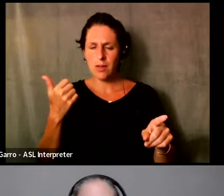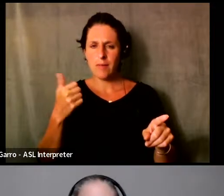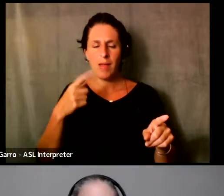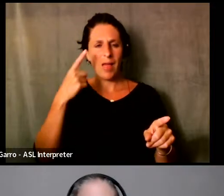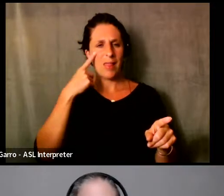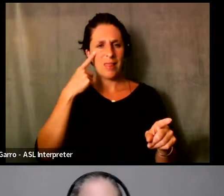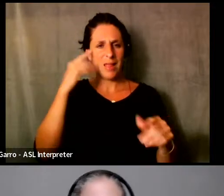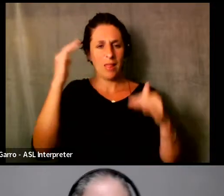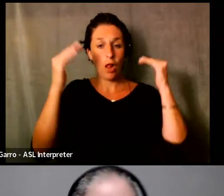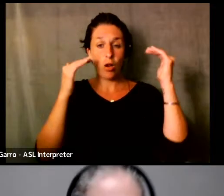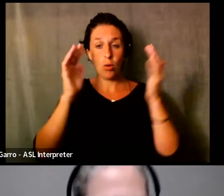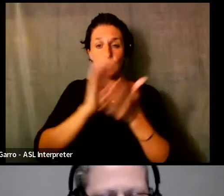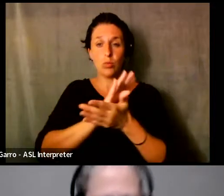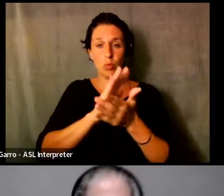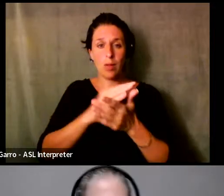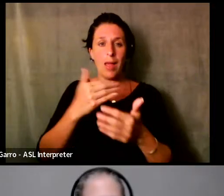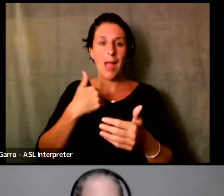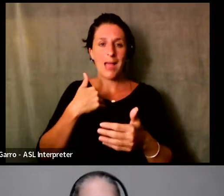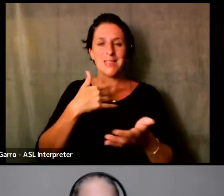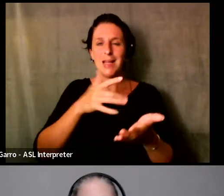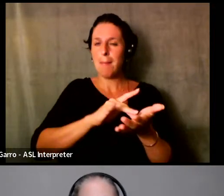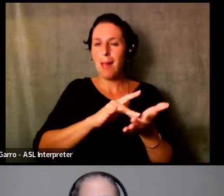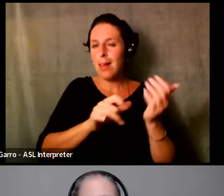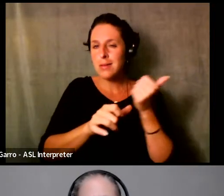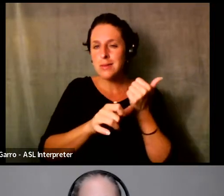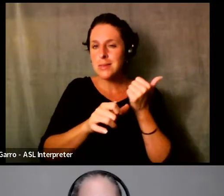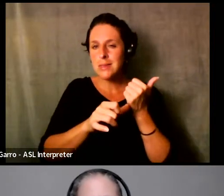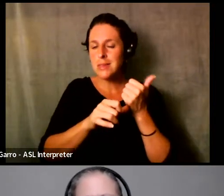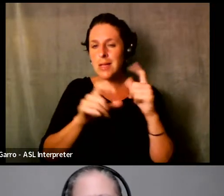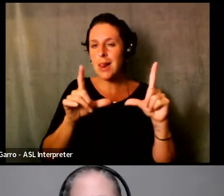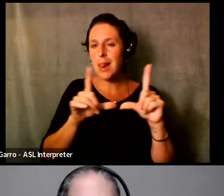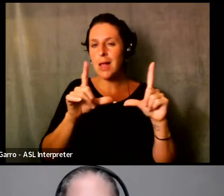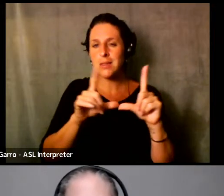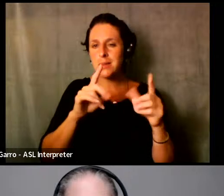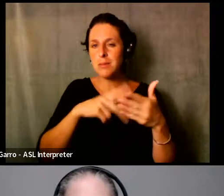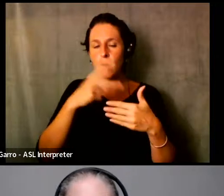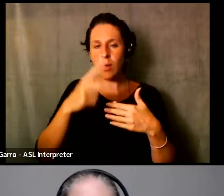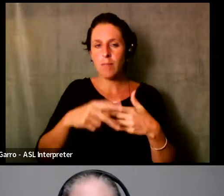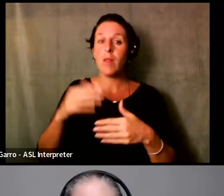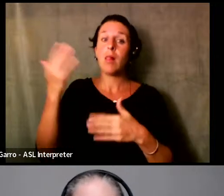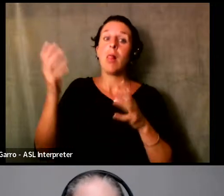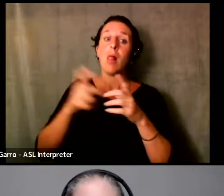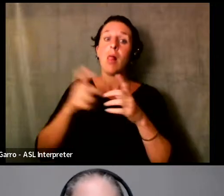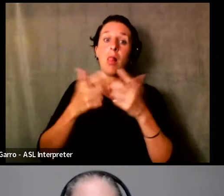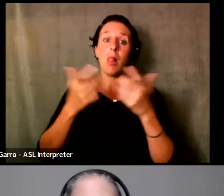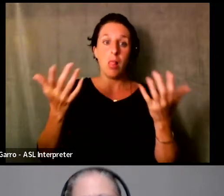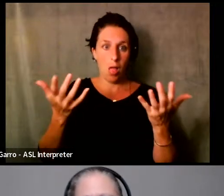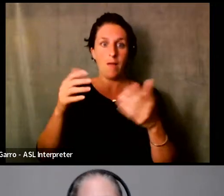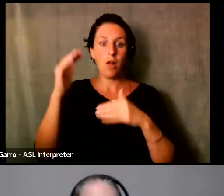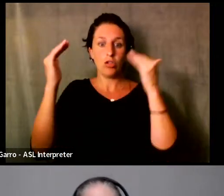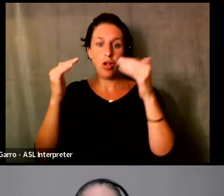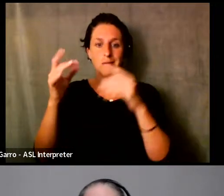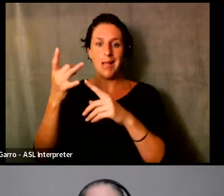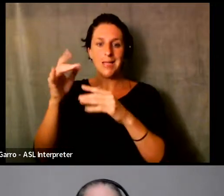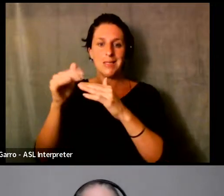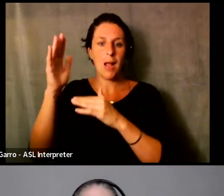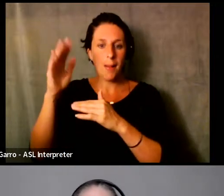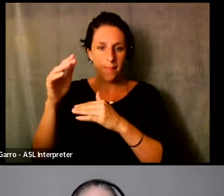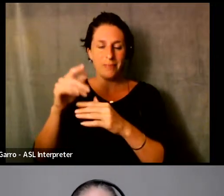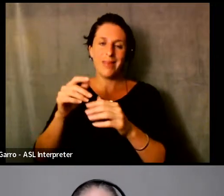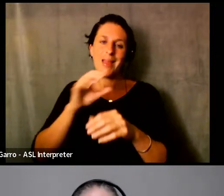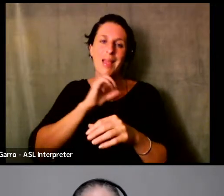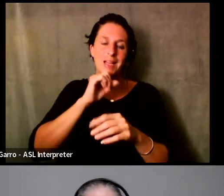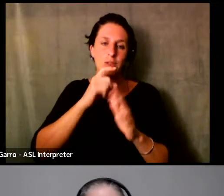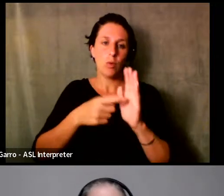the adult school has like a medical assistant license program. Yeah, so a lot of the adult school programs are really targeted at 18 and up, right? They have sort of age requirements.